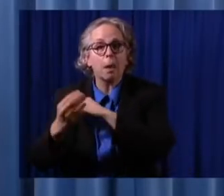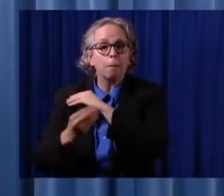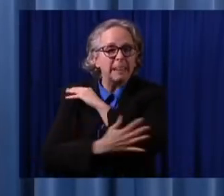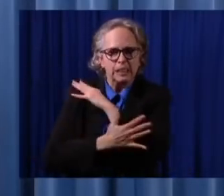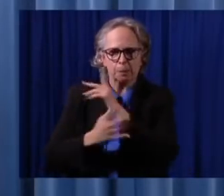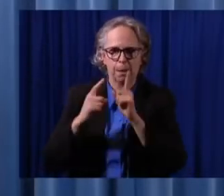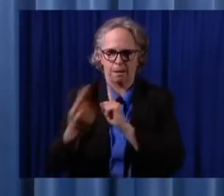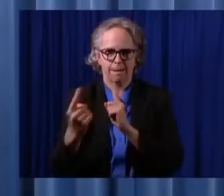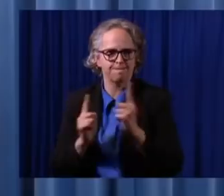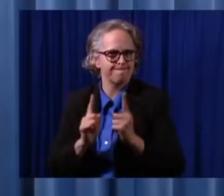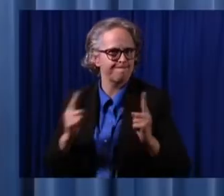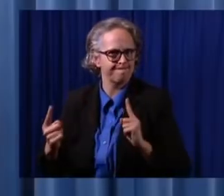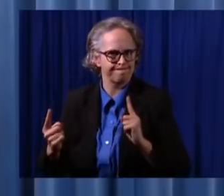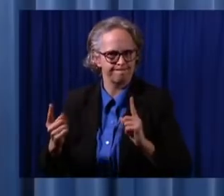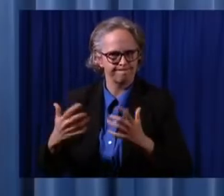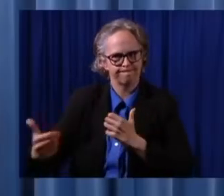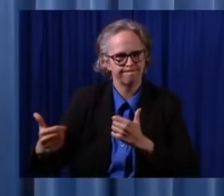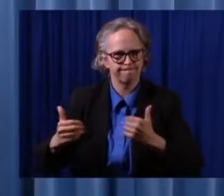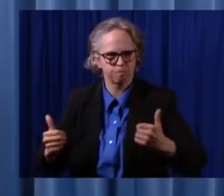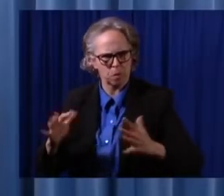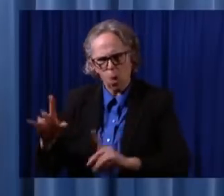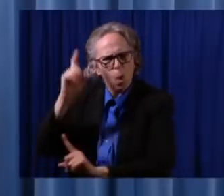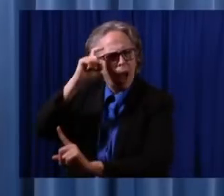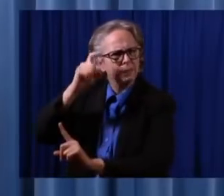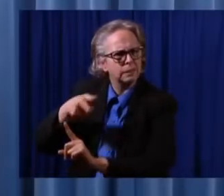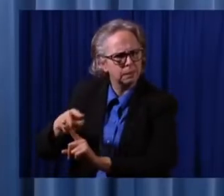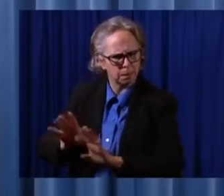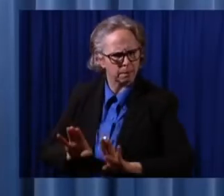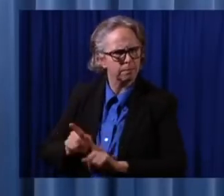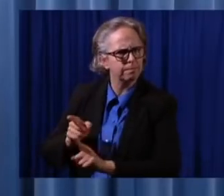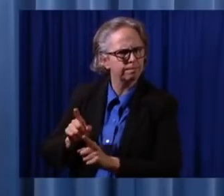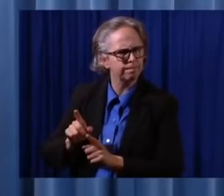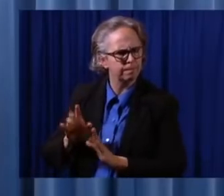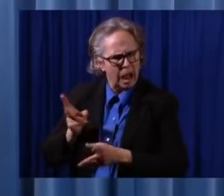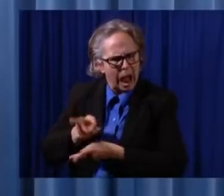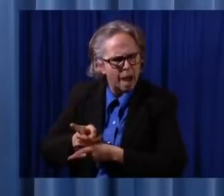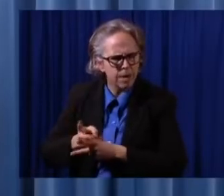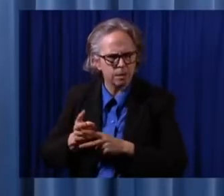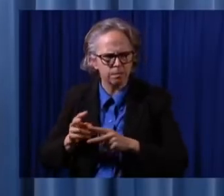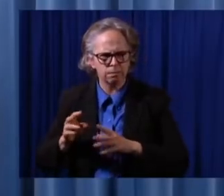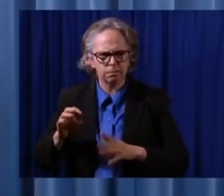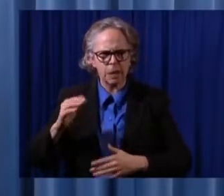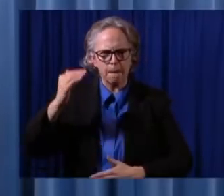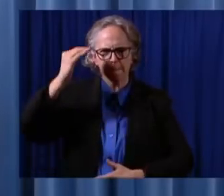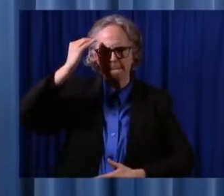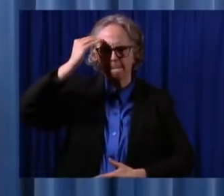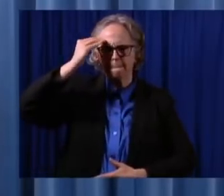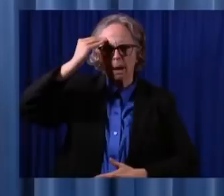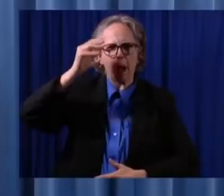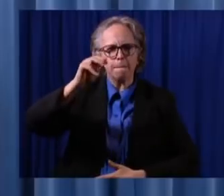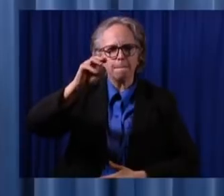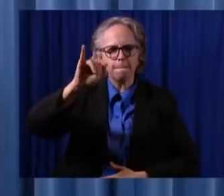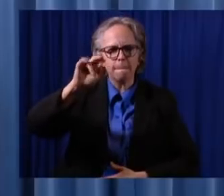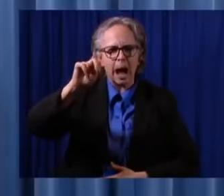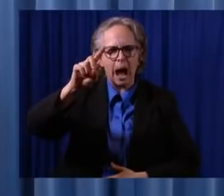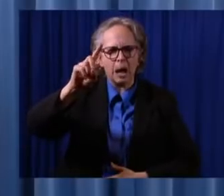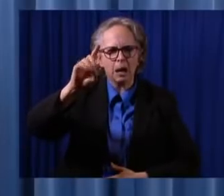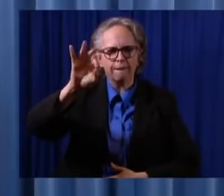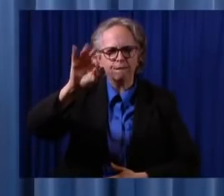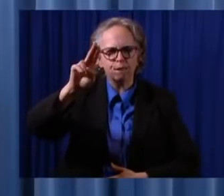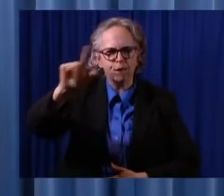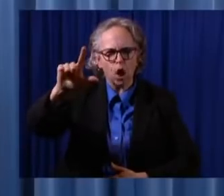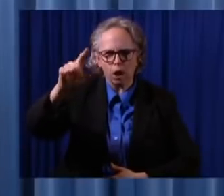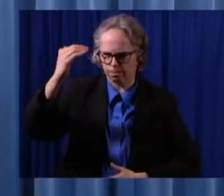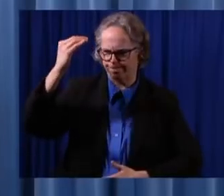that's, the wise thing to do is just be very, very careful and be mindful where you are. It's everywhere. There's community spread. You can assume